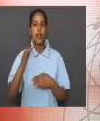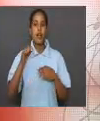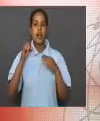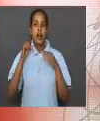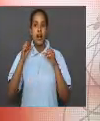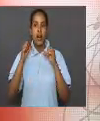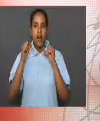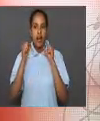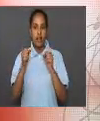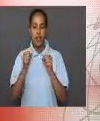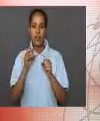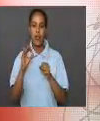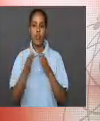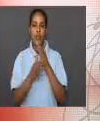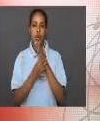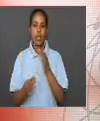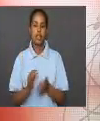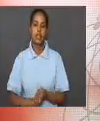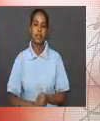hardening of oils.